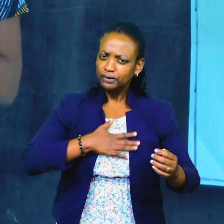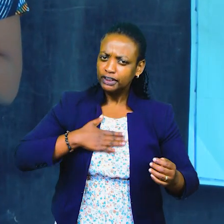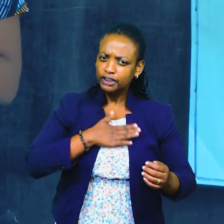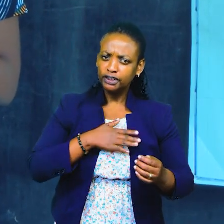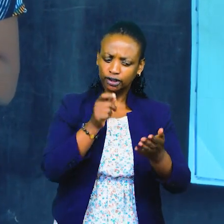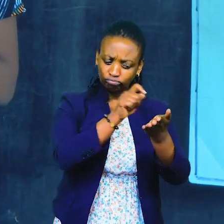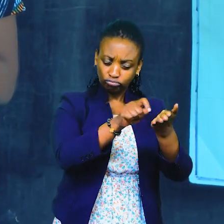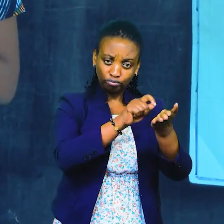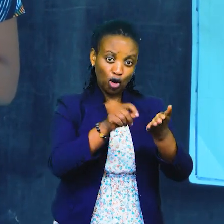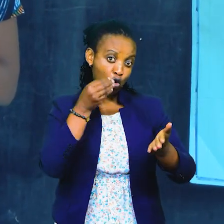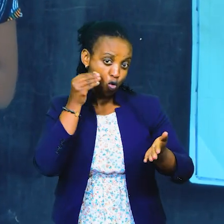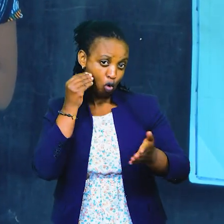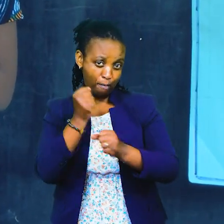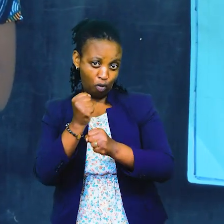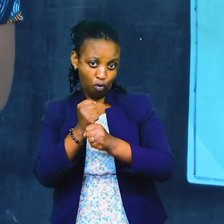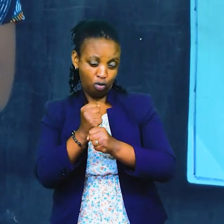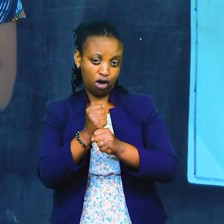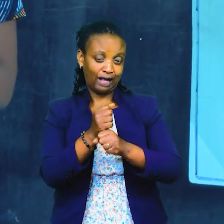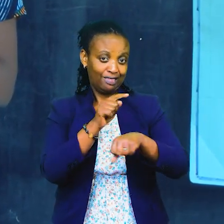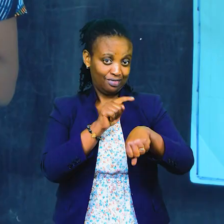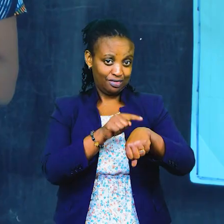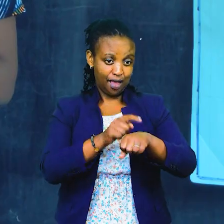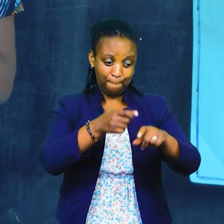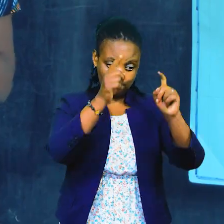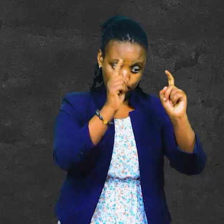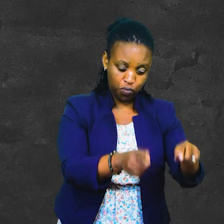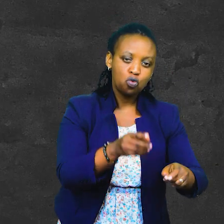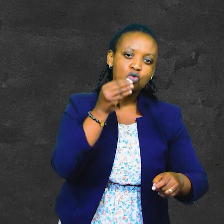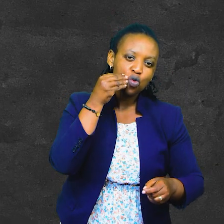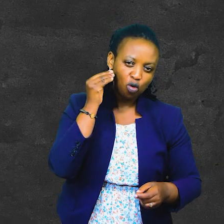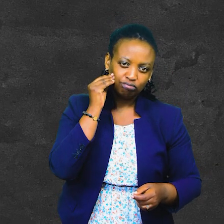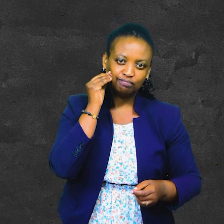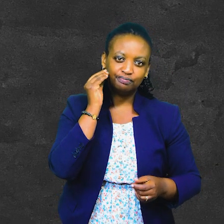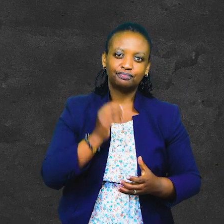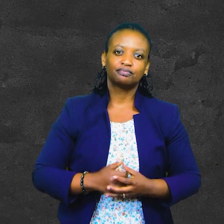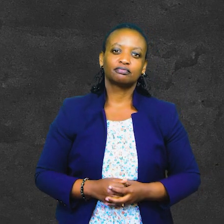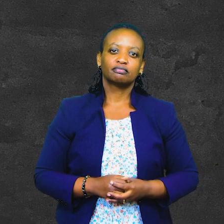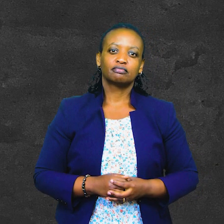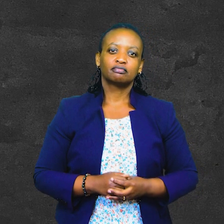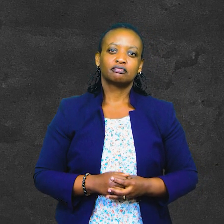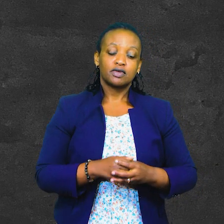books, please note this homework that you will do. When you go home,